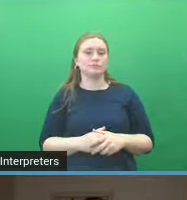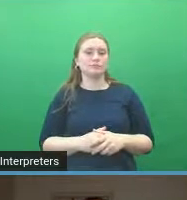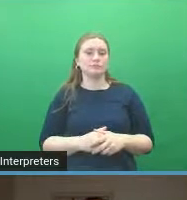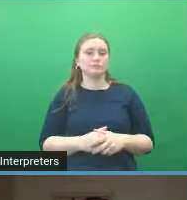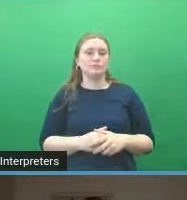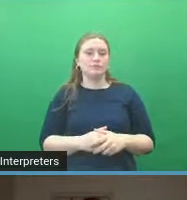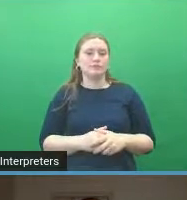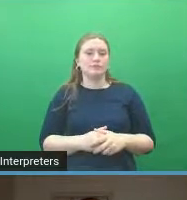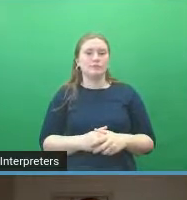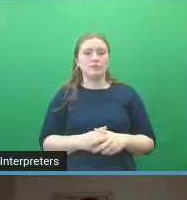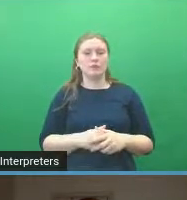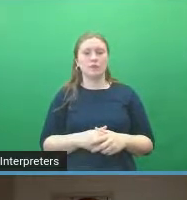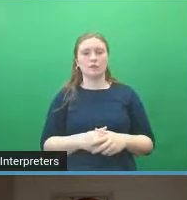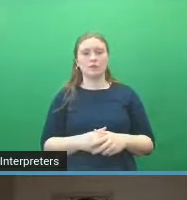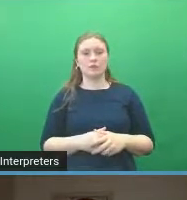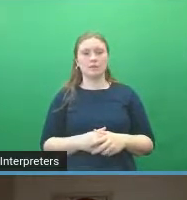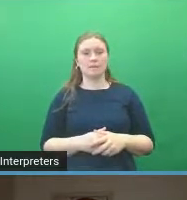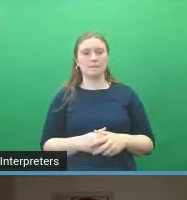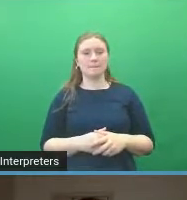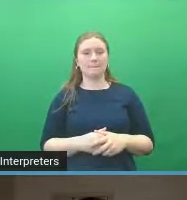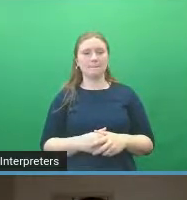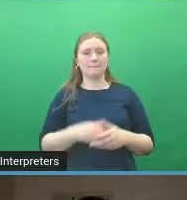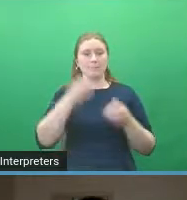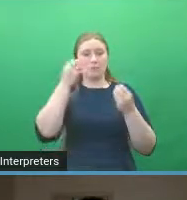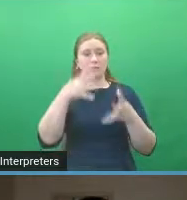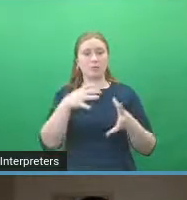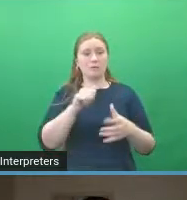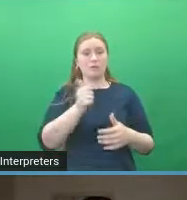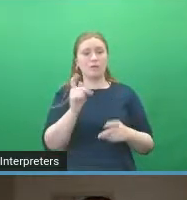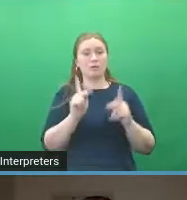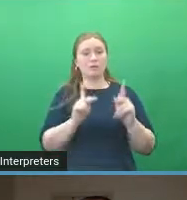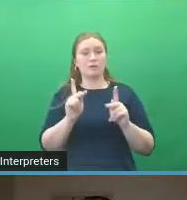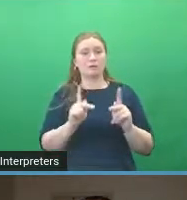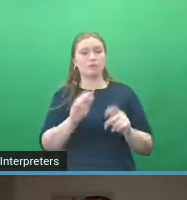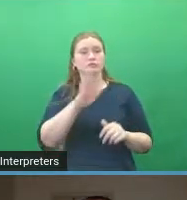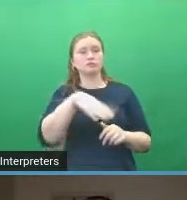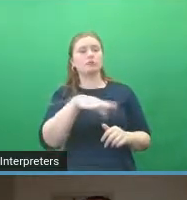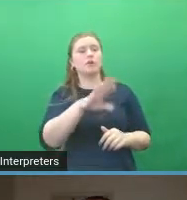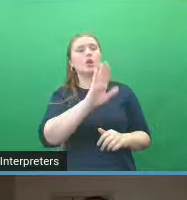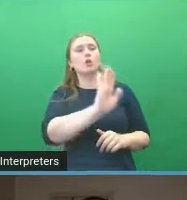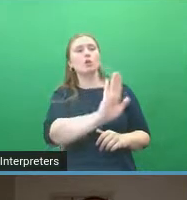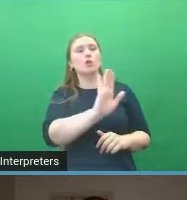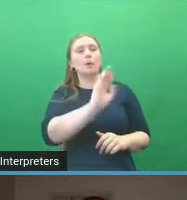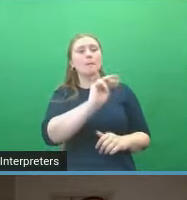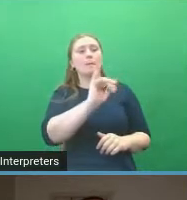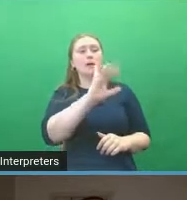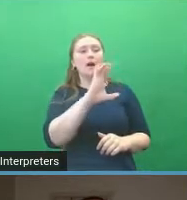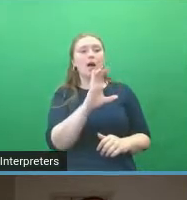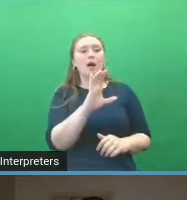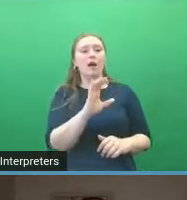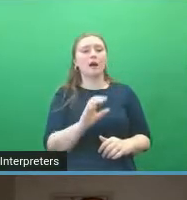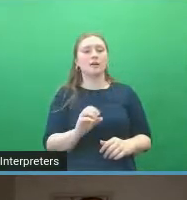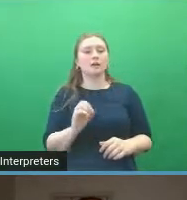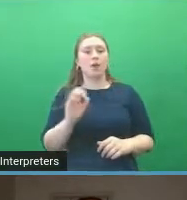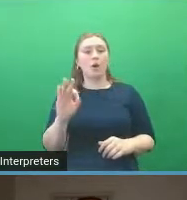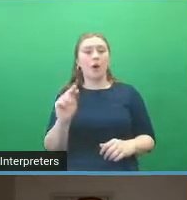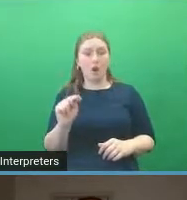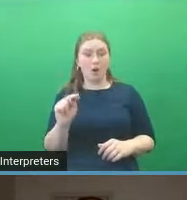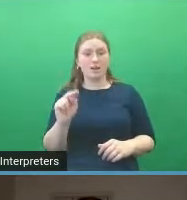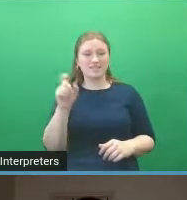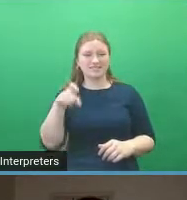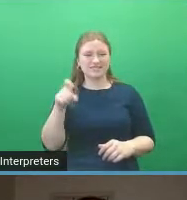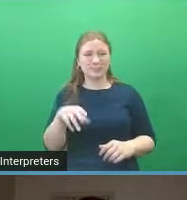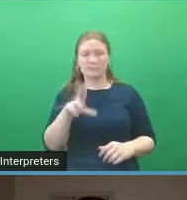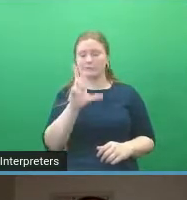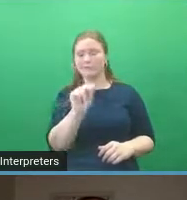in the discussion, and that doesn't mean telling them to turn their mic on. The 4 key takeaways I got from this article were really: 1, is your breakout